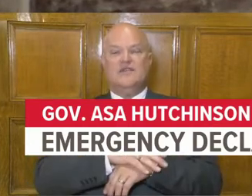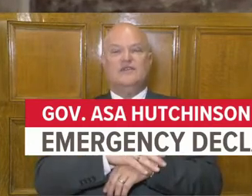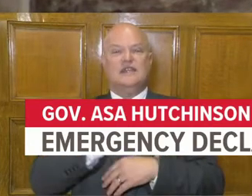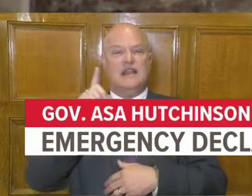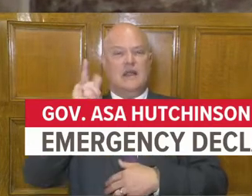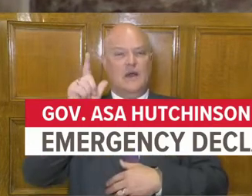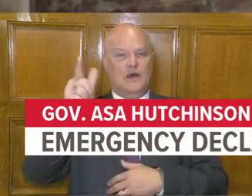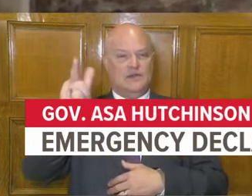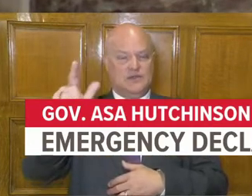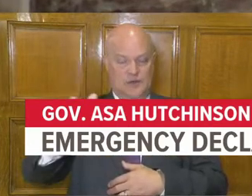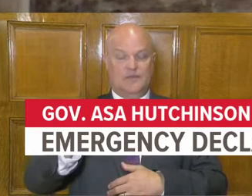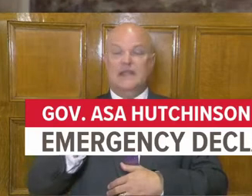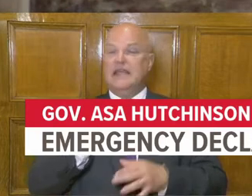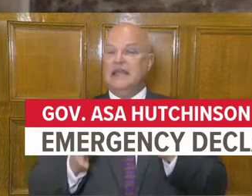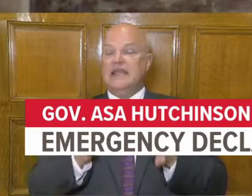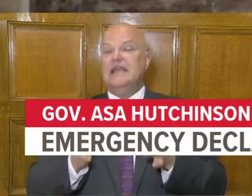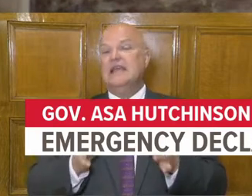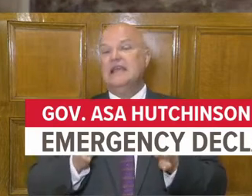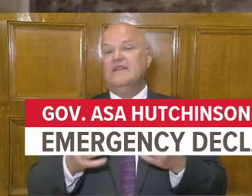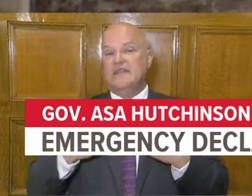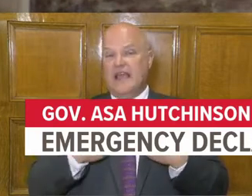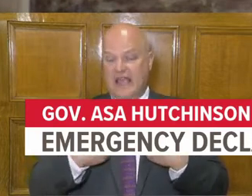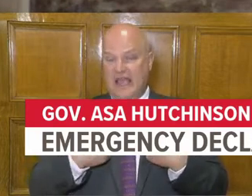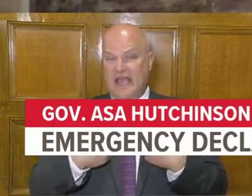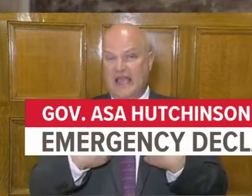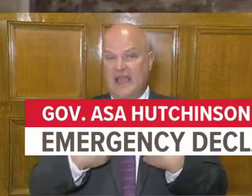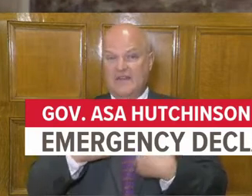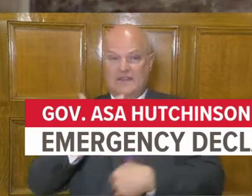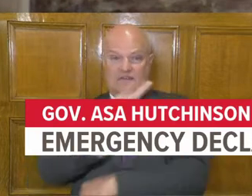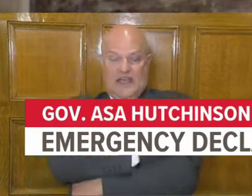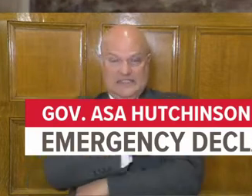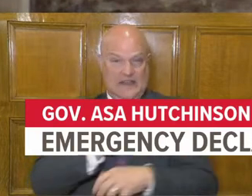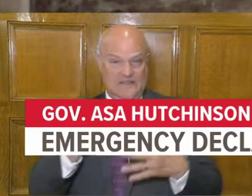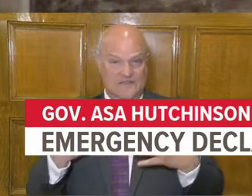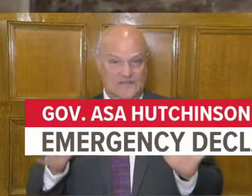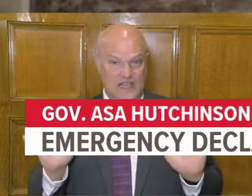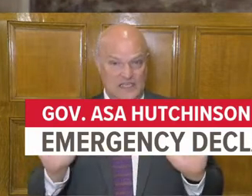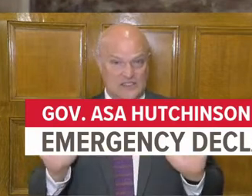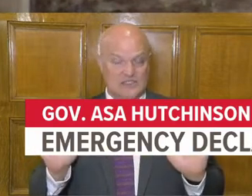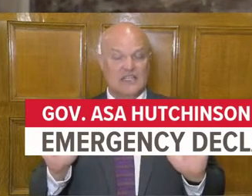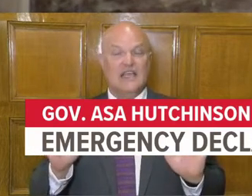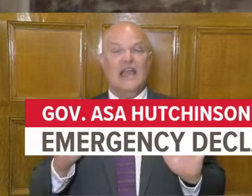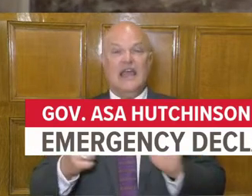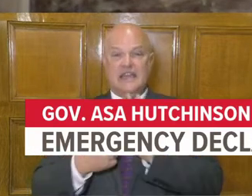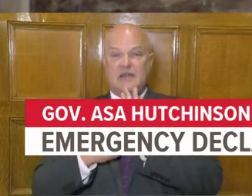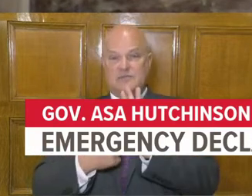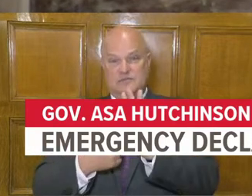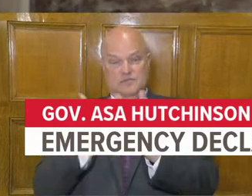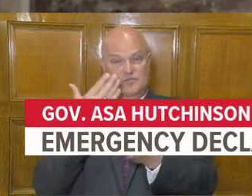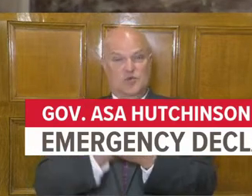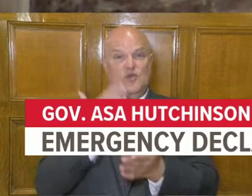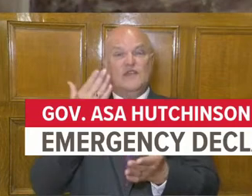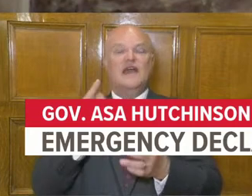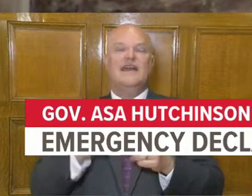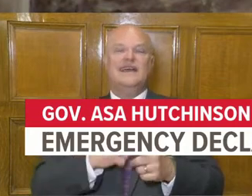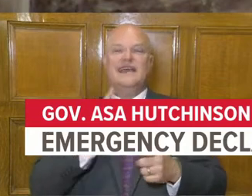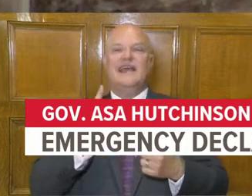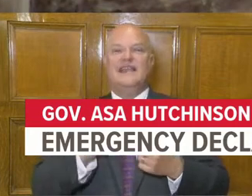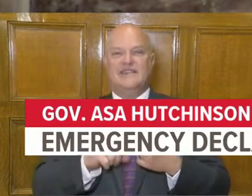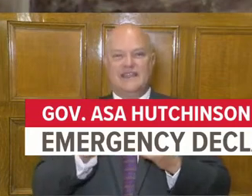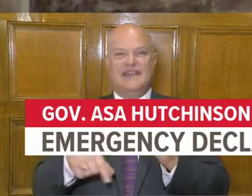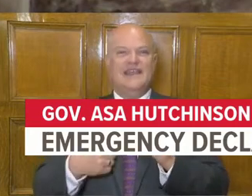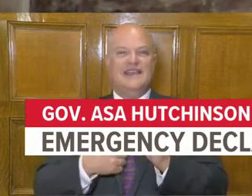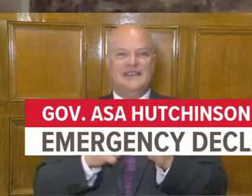long term. If they have their vaccination and they can show that, then